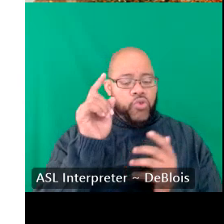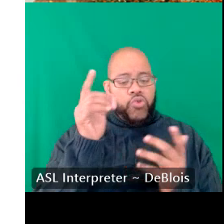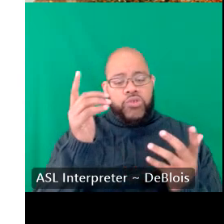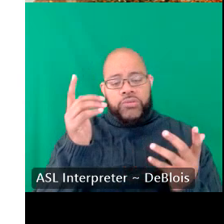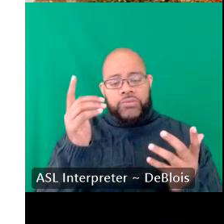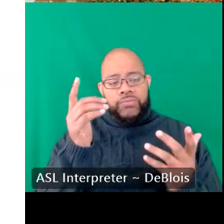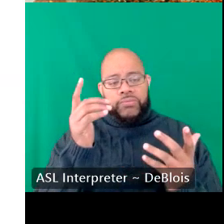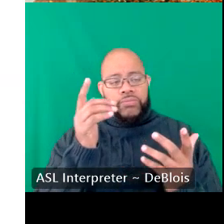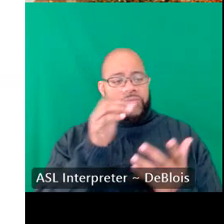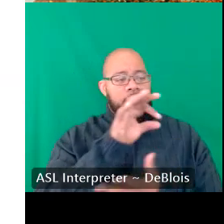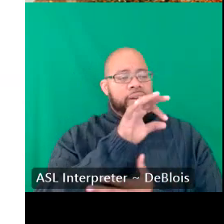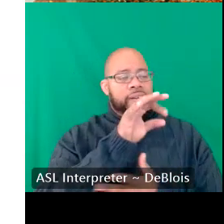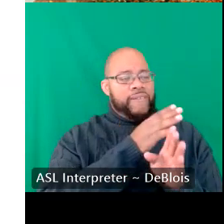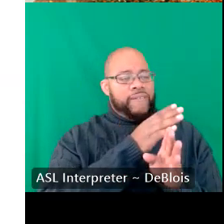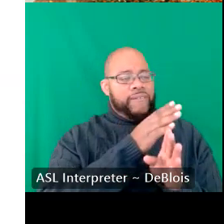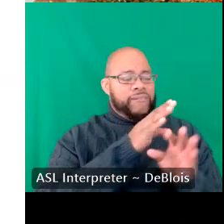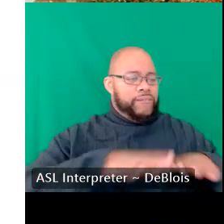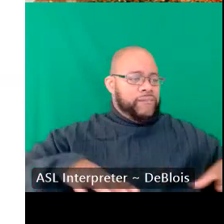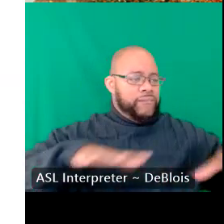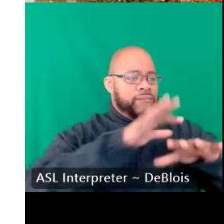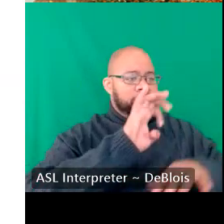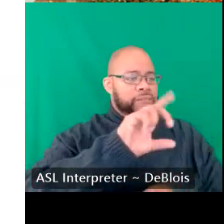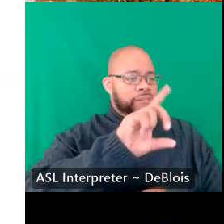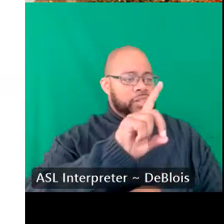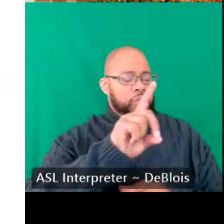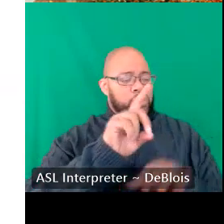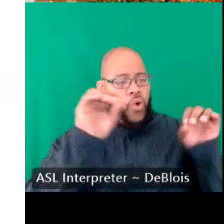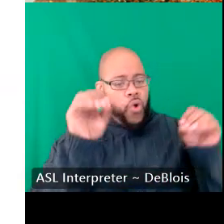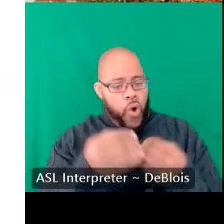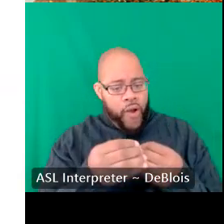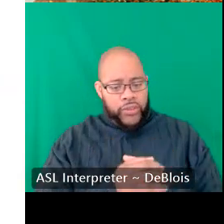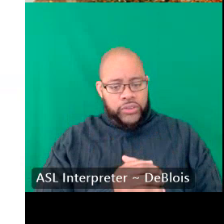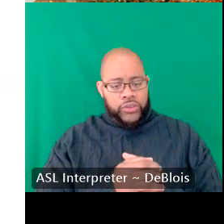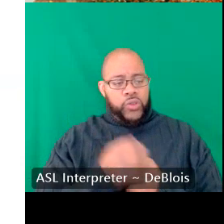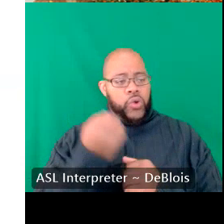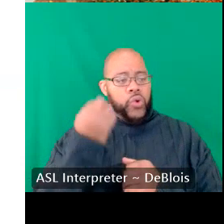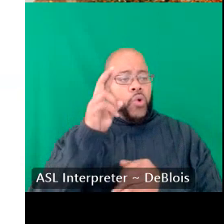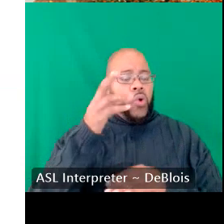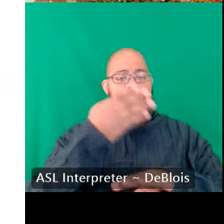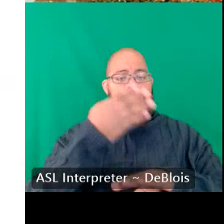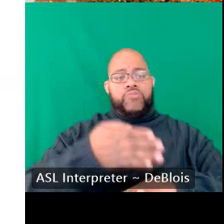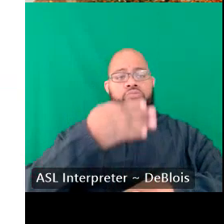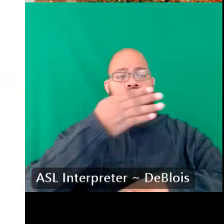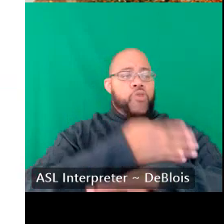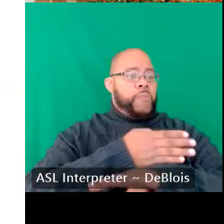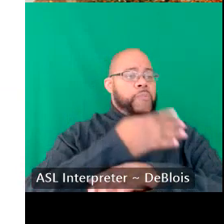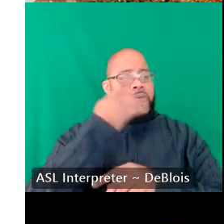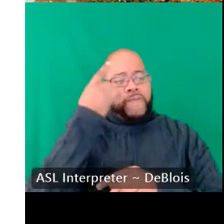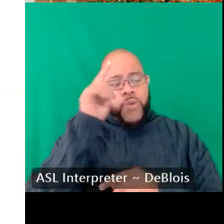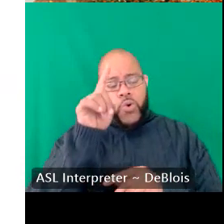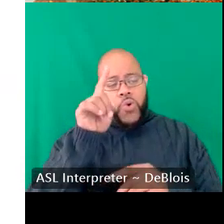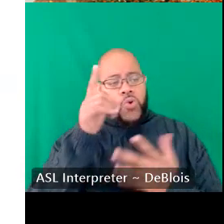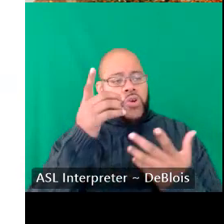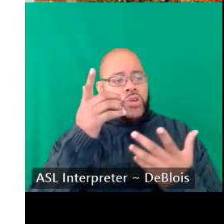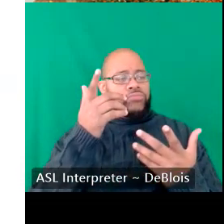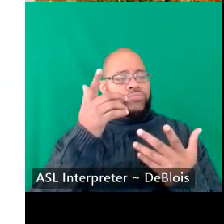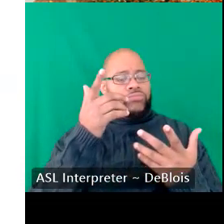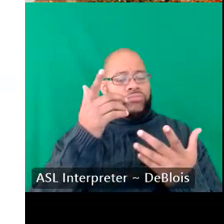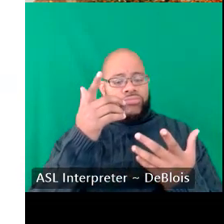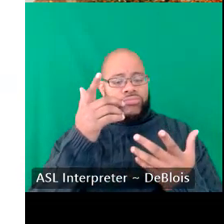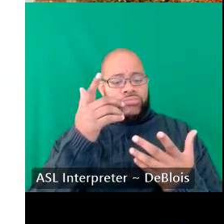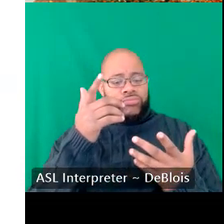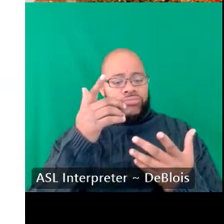field office or for or for improvements to an existing real estate